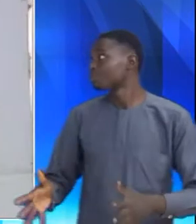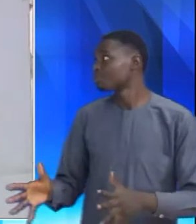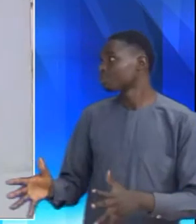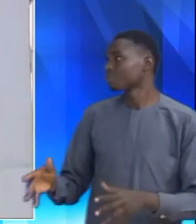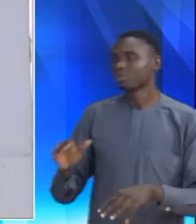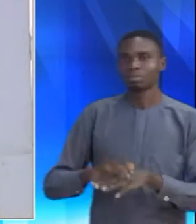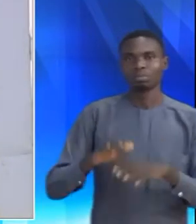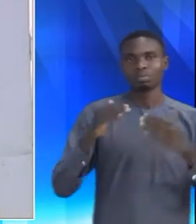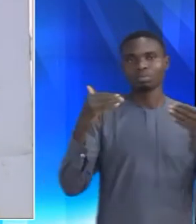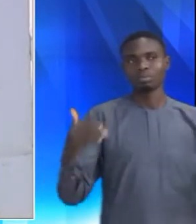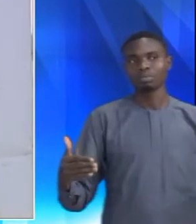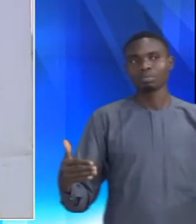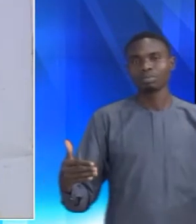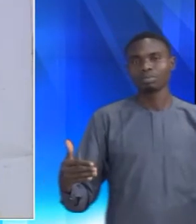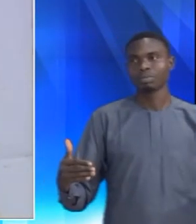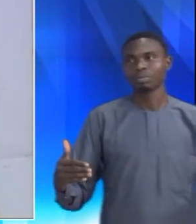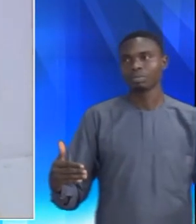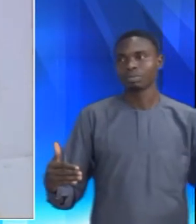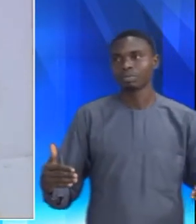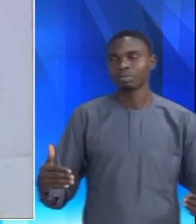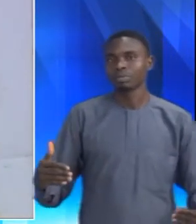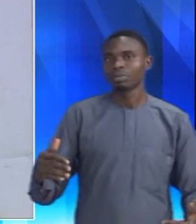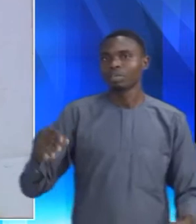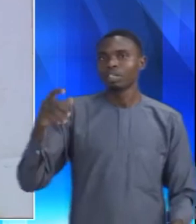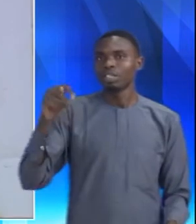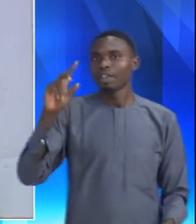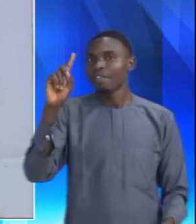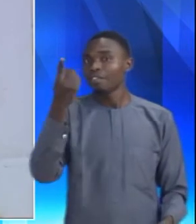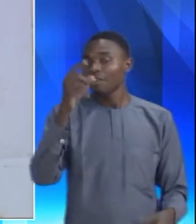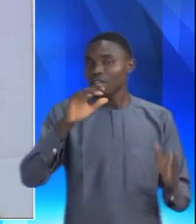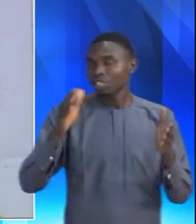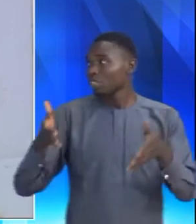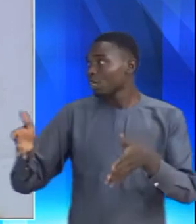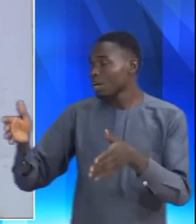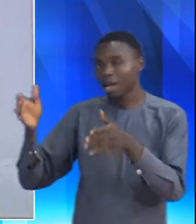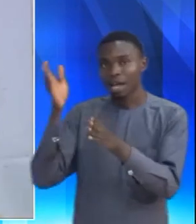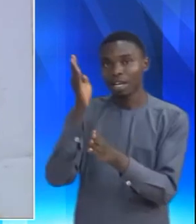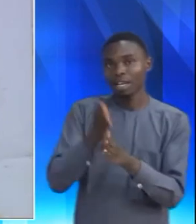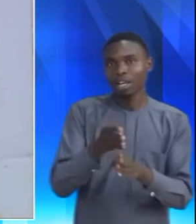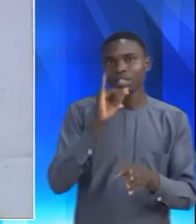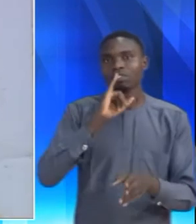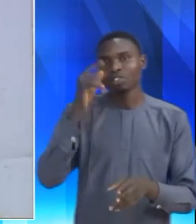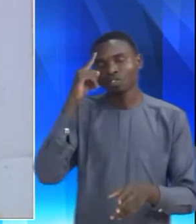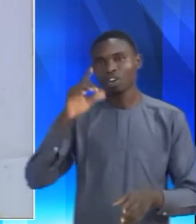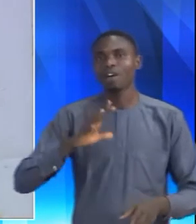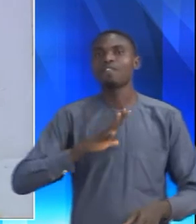The first column is for informal letter writing, that is their